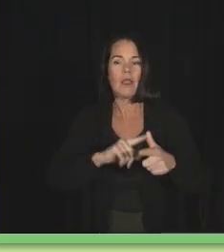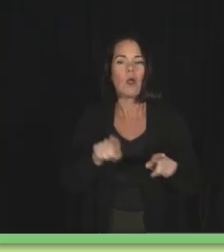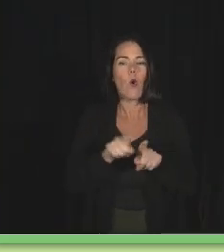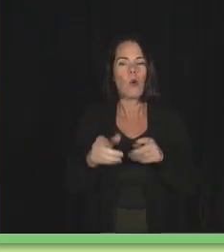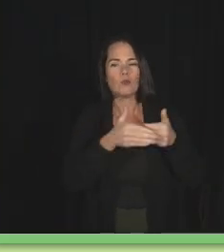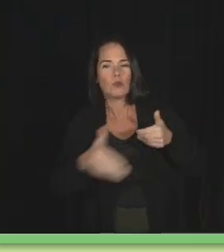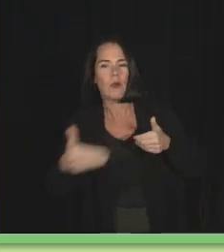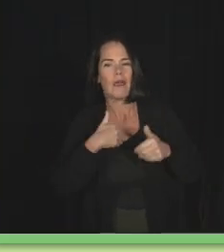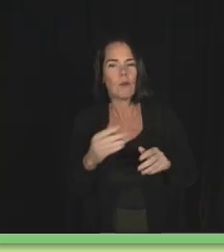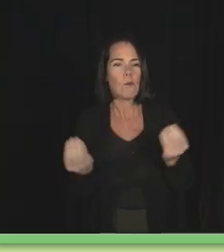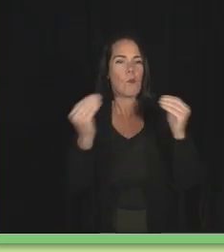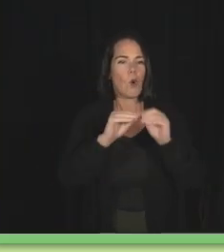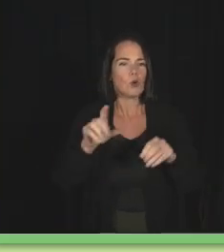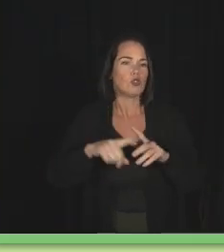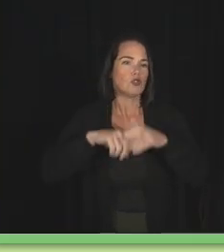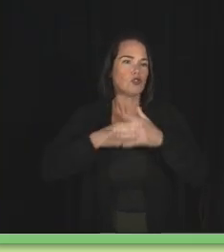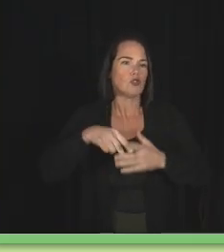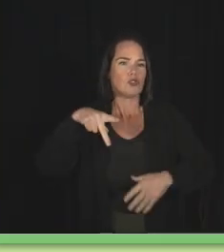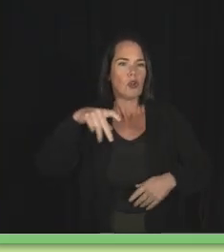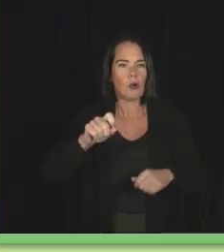startup times.